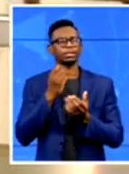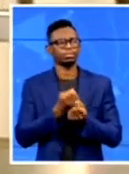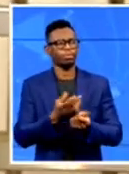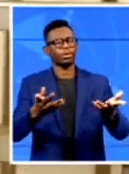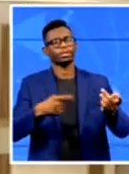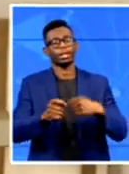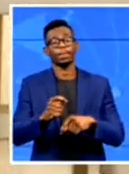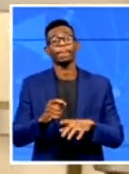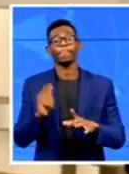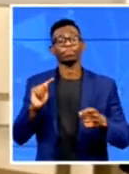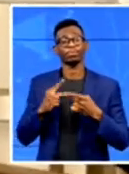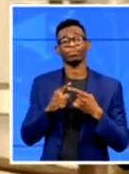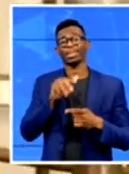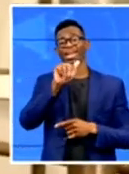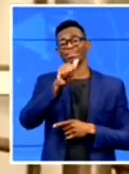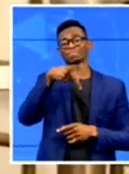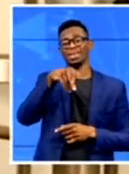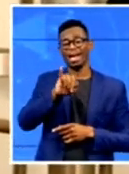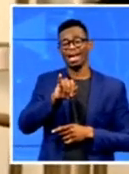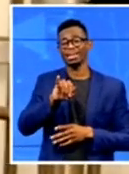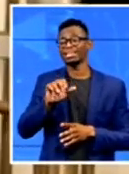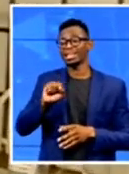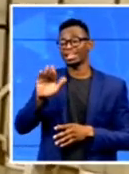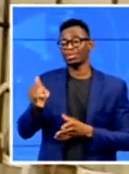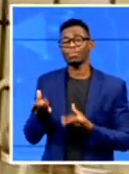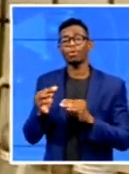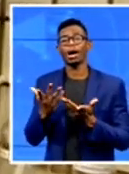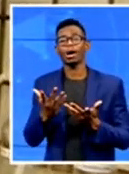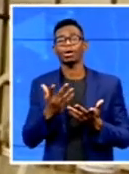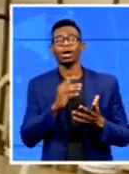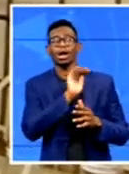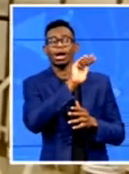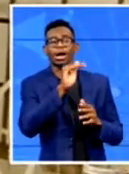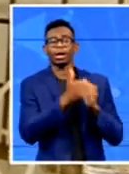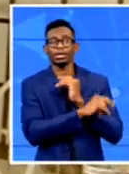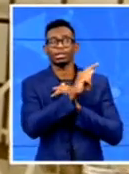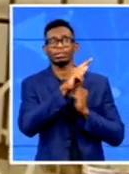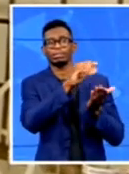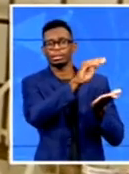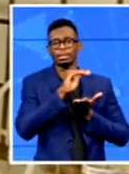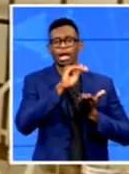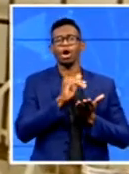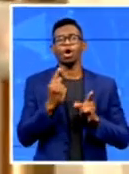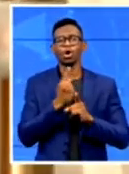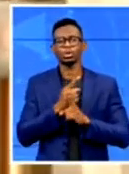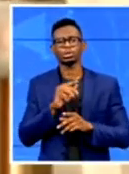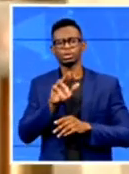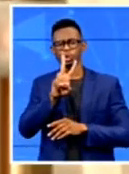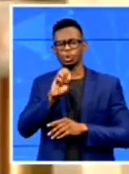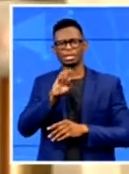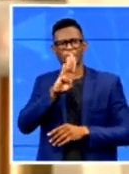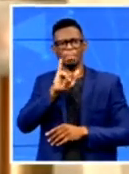countries for over 20 billion rand per annum, putting the country at a huge supply risk and trade deficit.